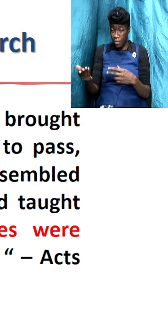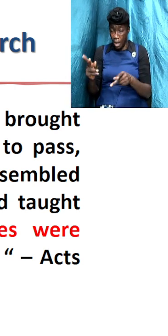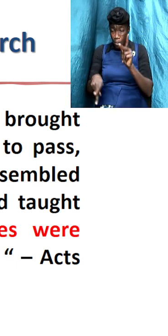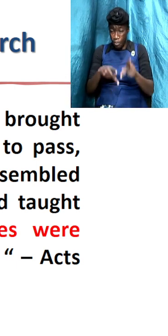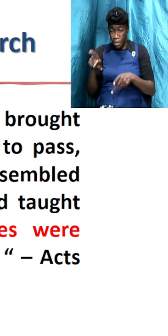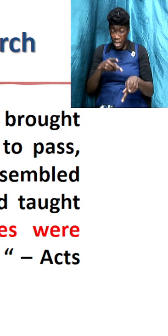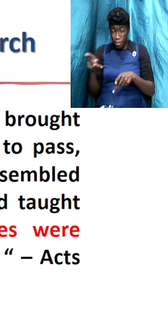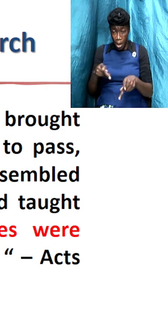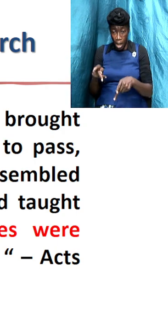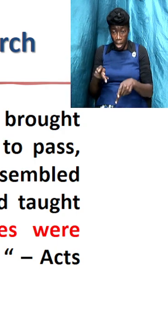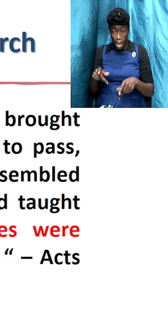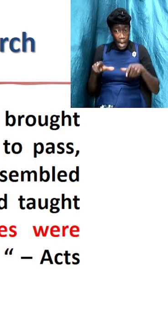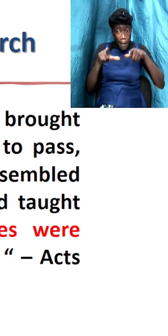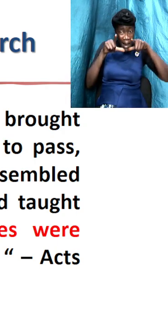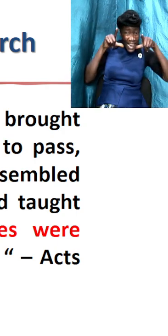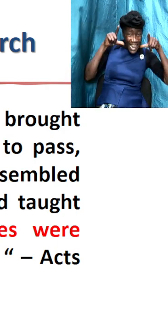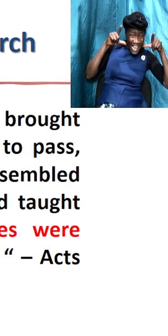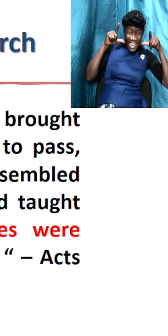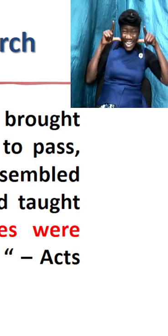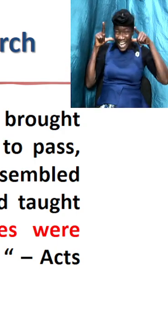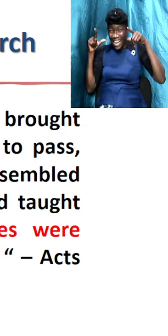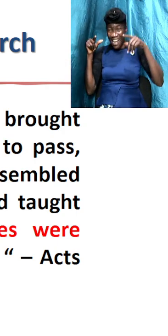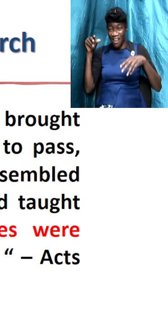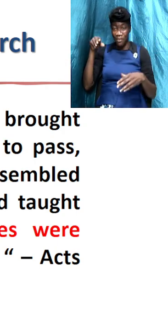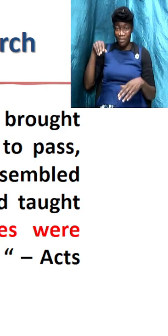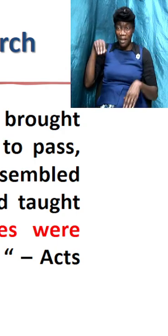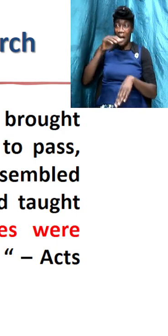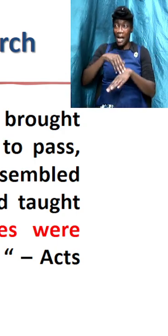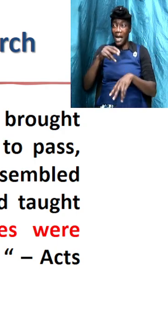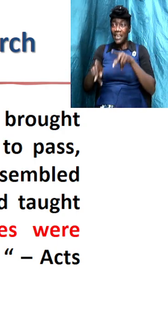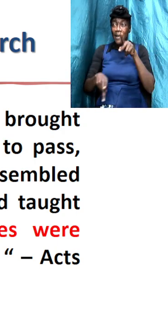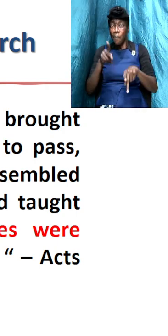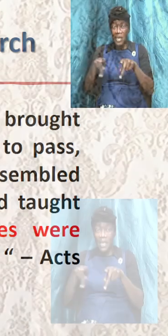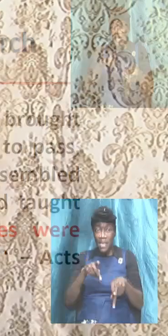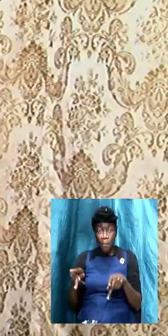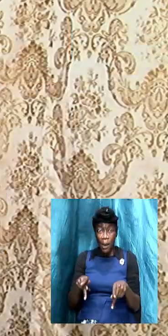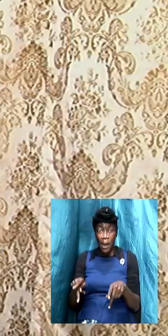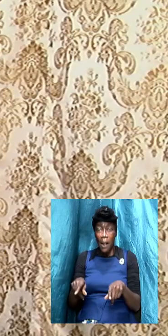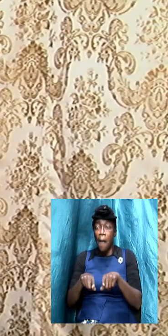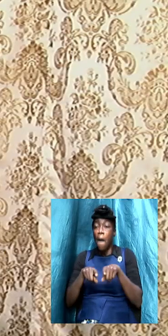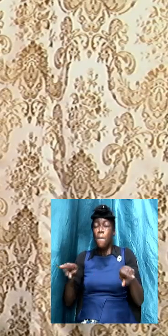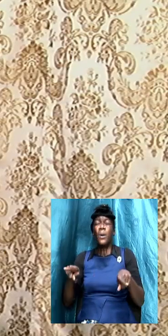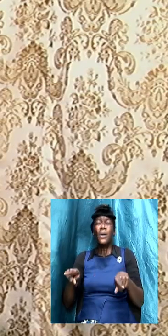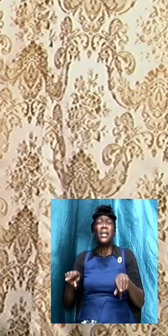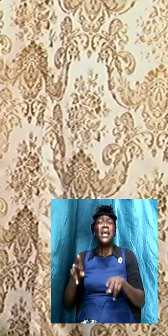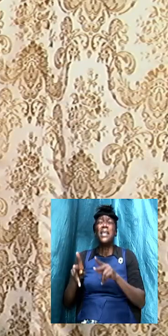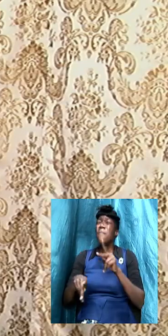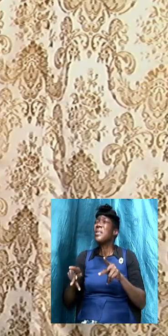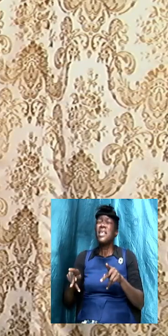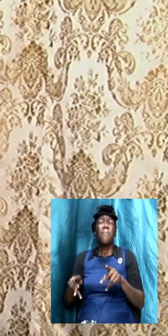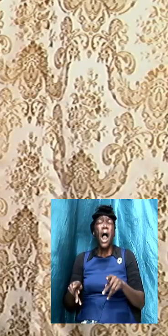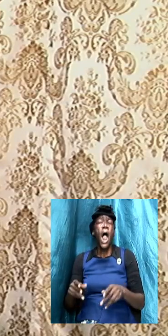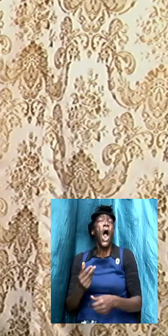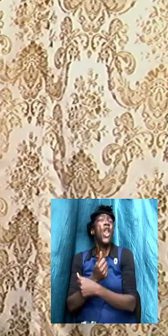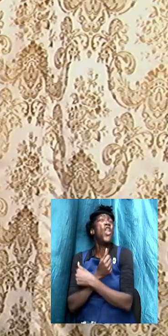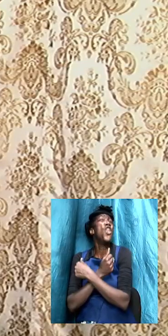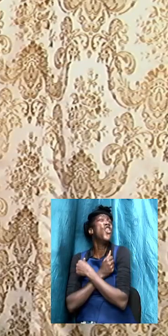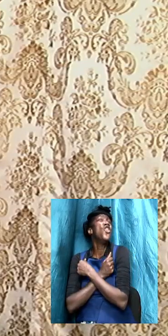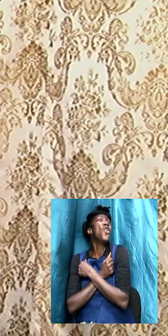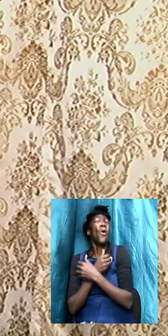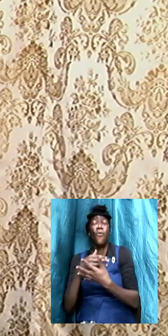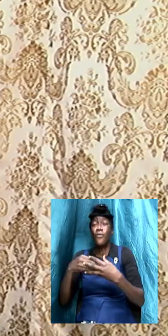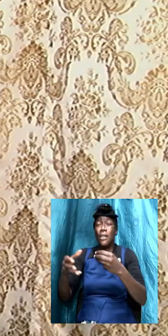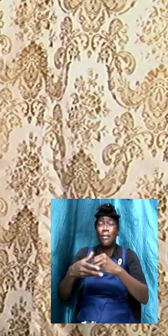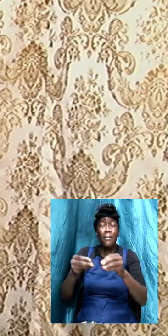were jeering the people. But guess what? The people of Antioch appreciated the title so much that it